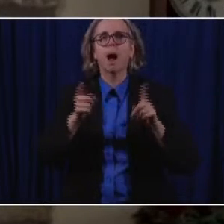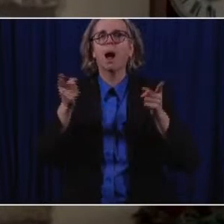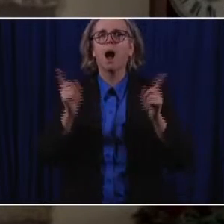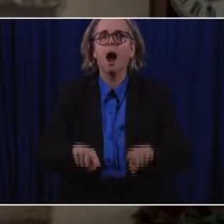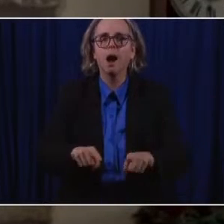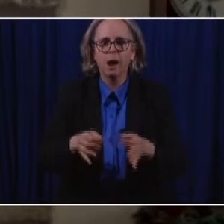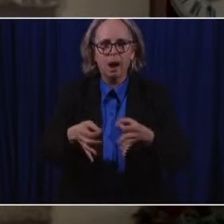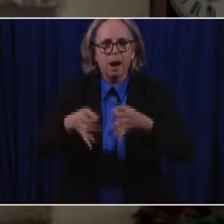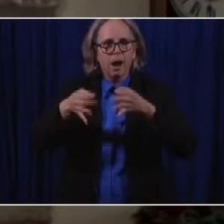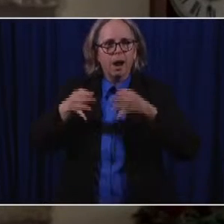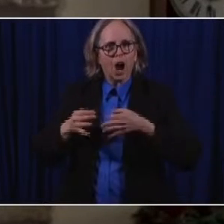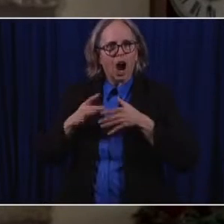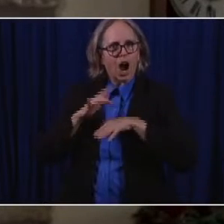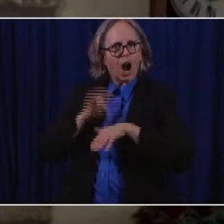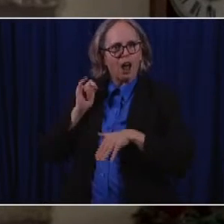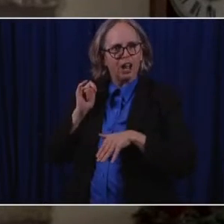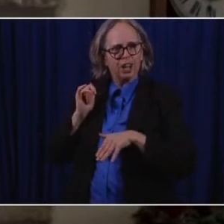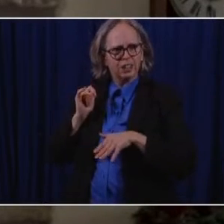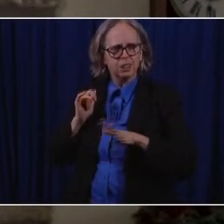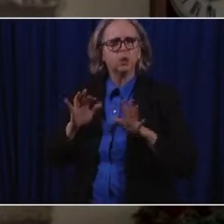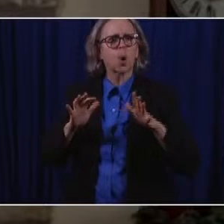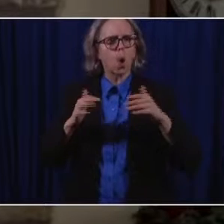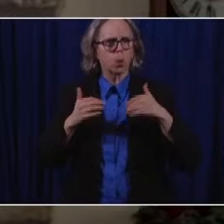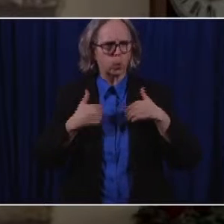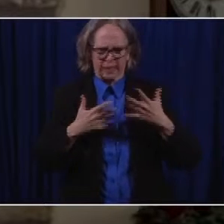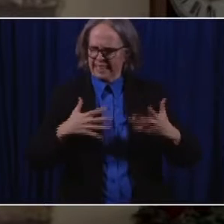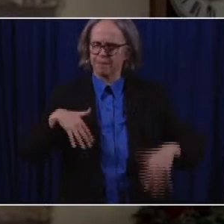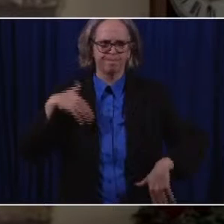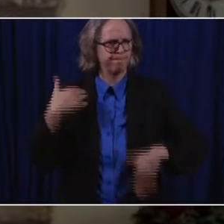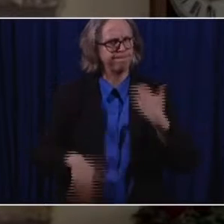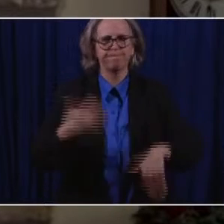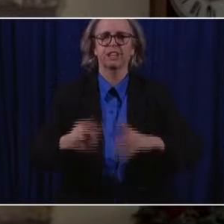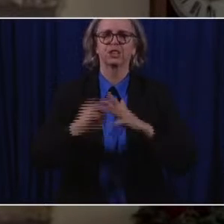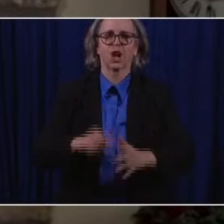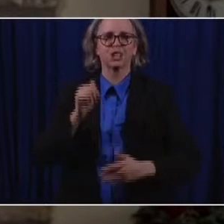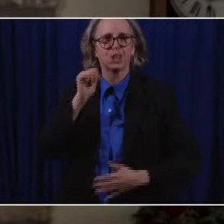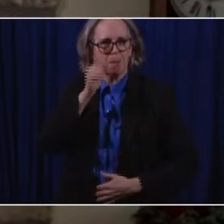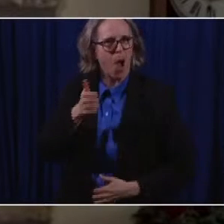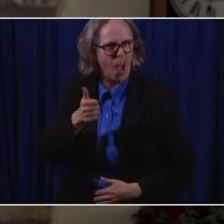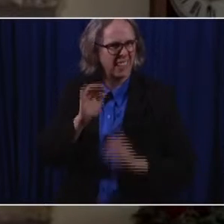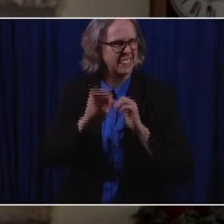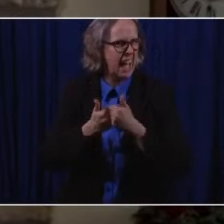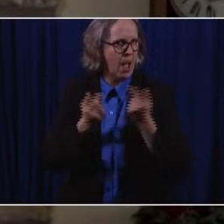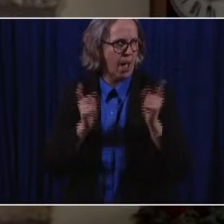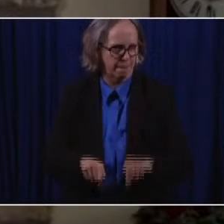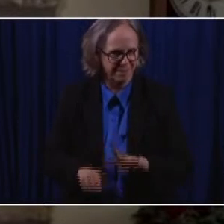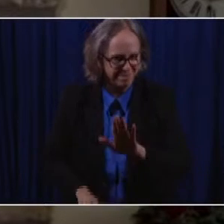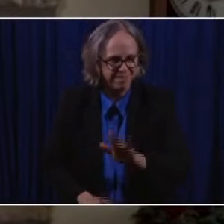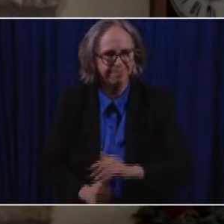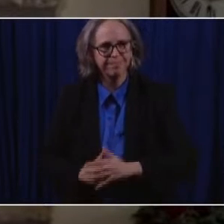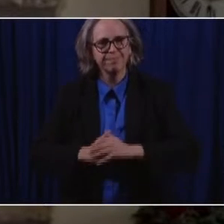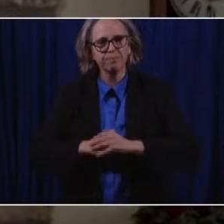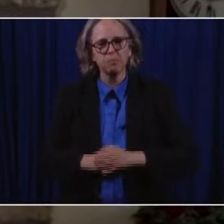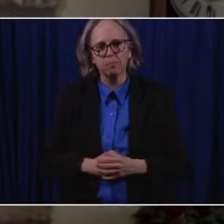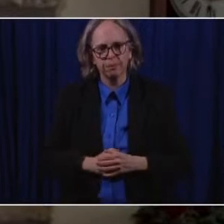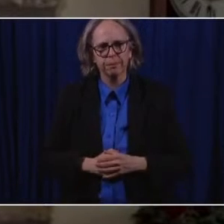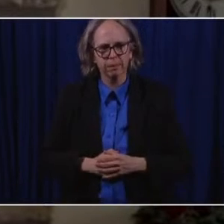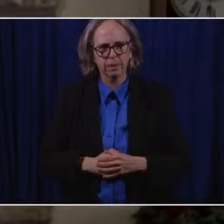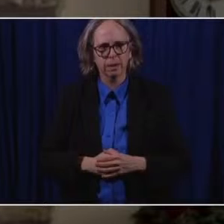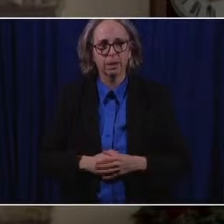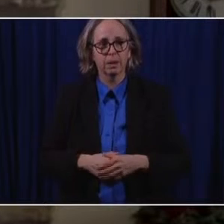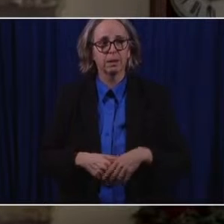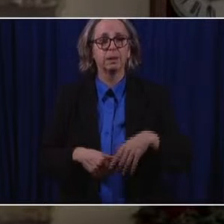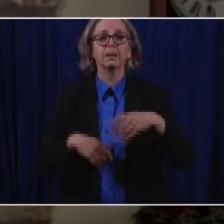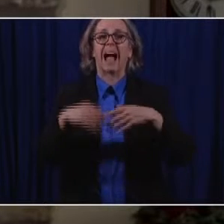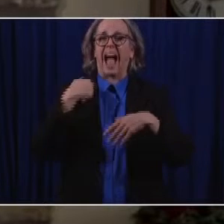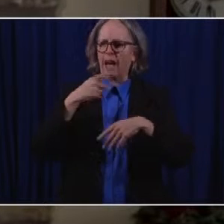to start. And so we will start on Friday. We have the 4 companies that I talked